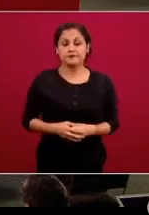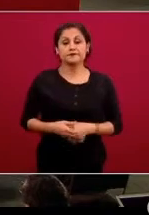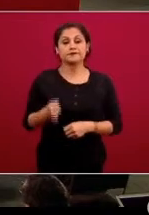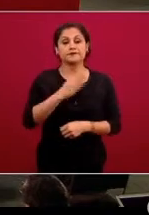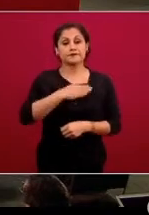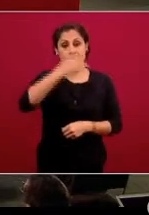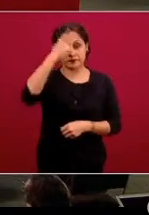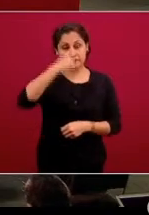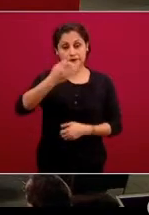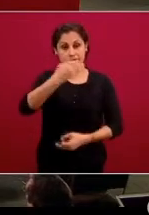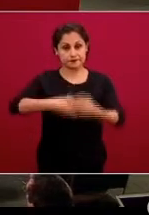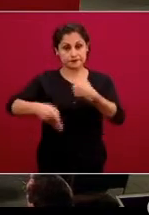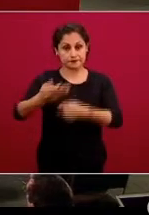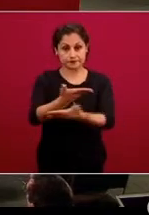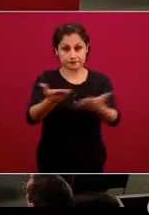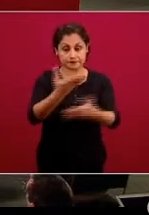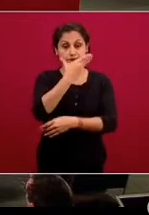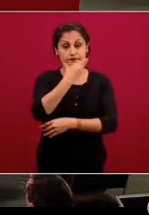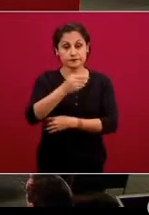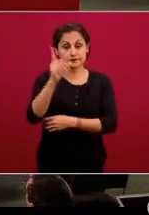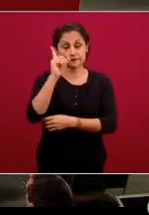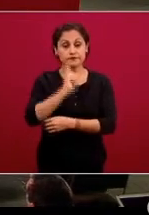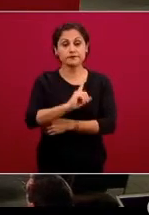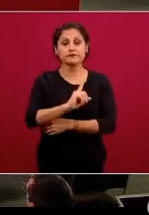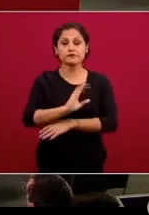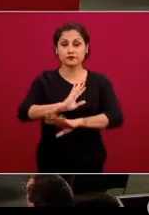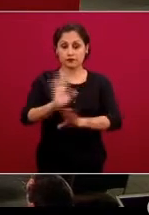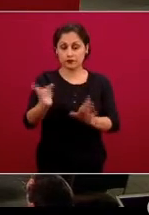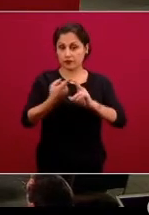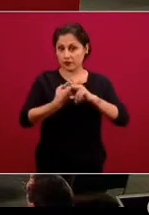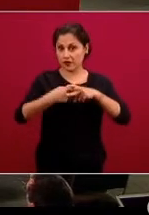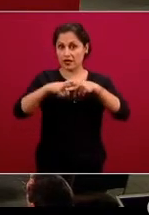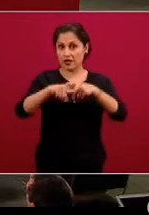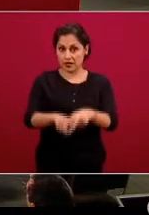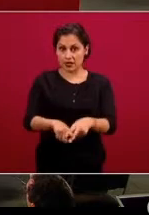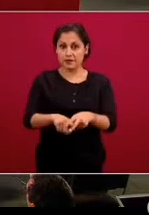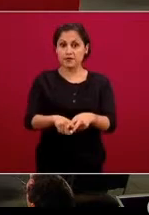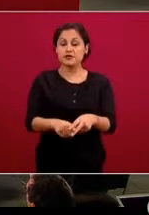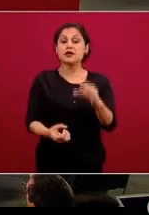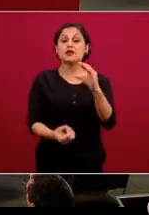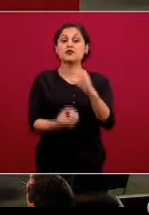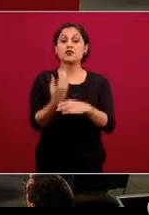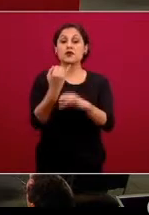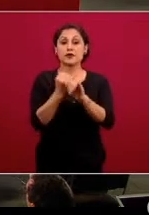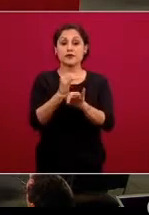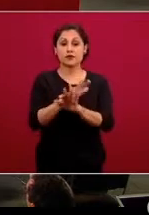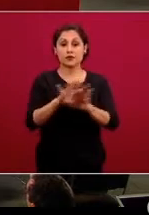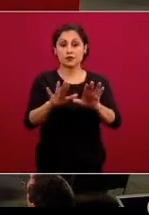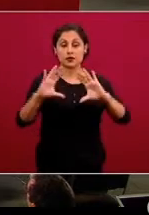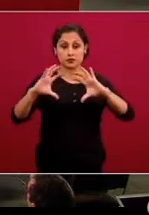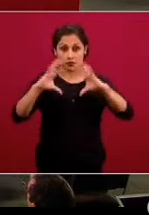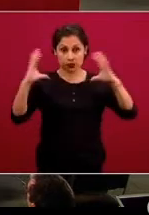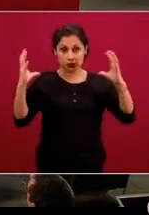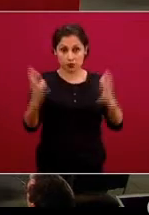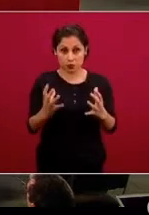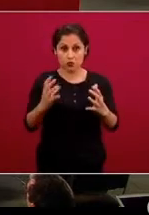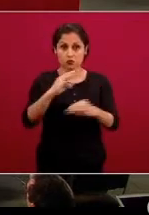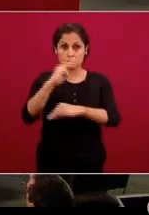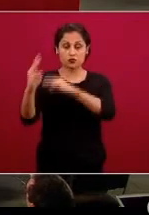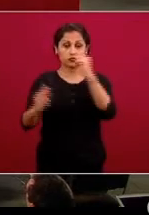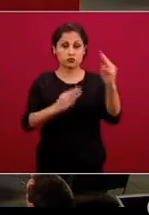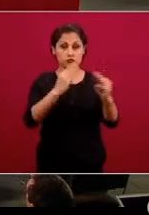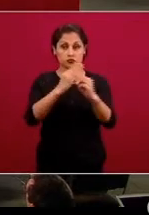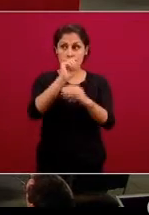get started with our update on what's going on internationally and in Mexico. We've